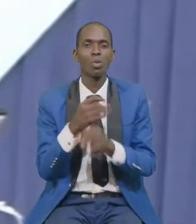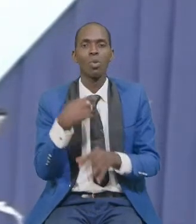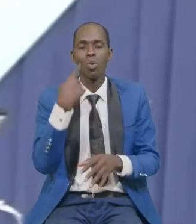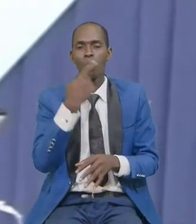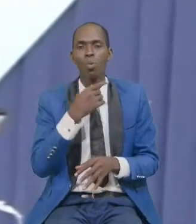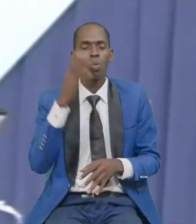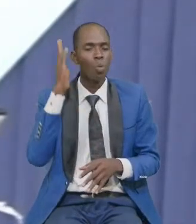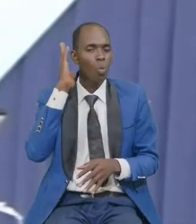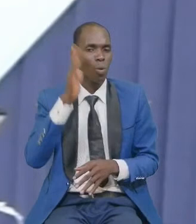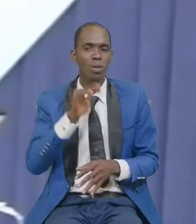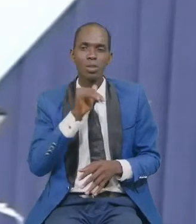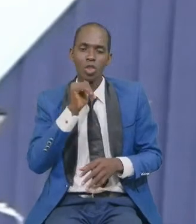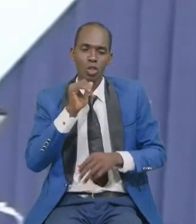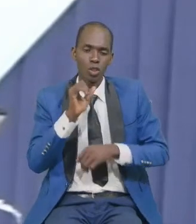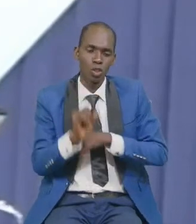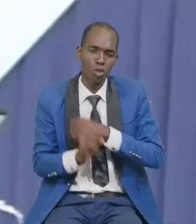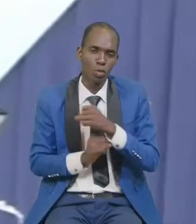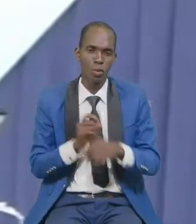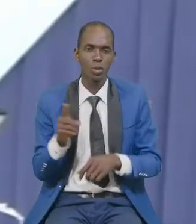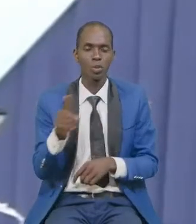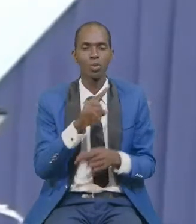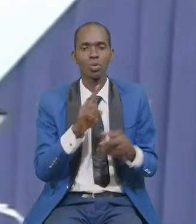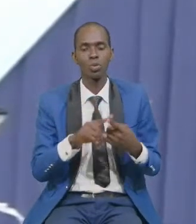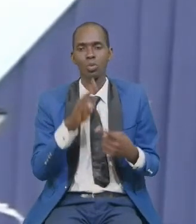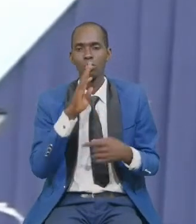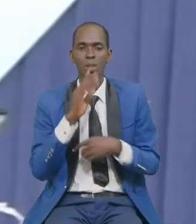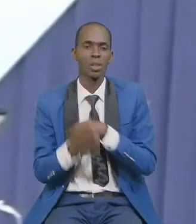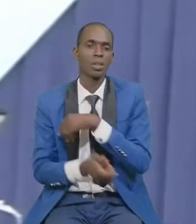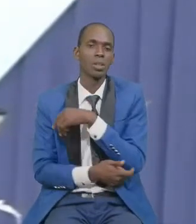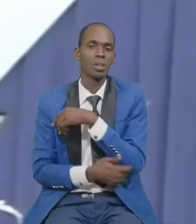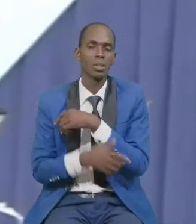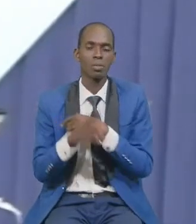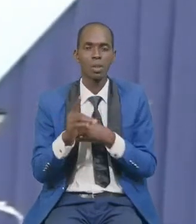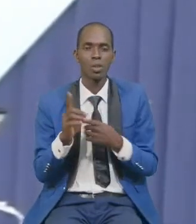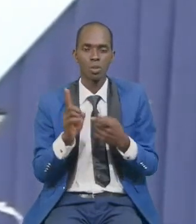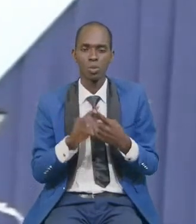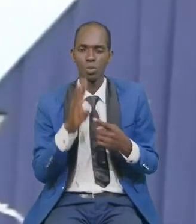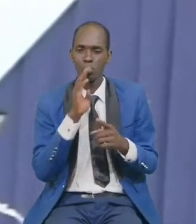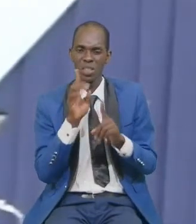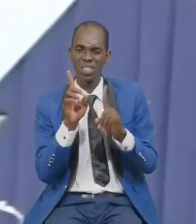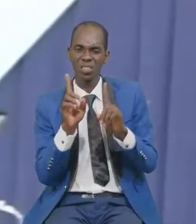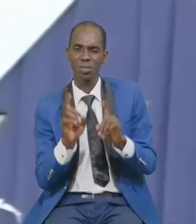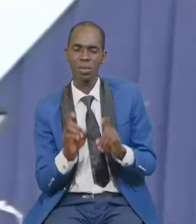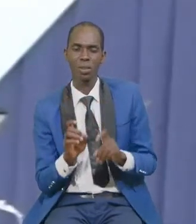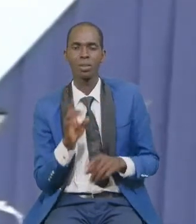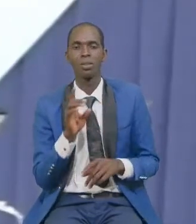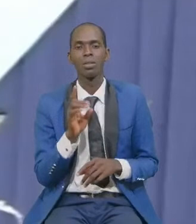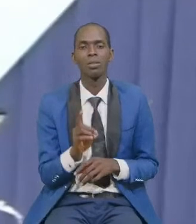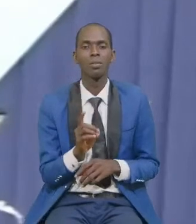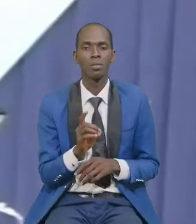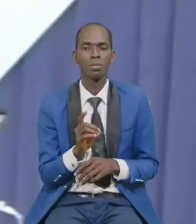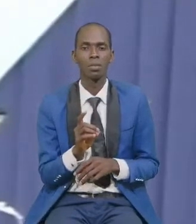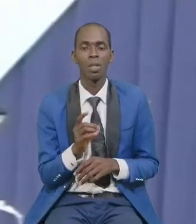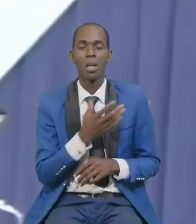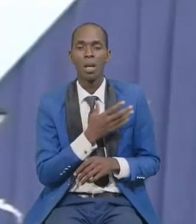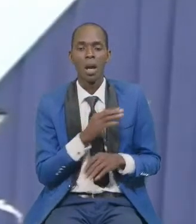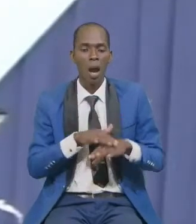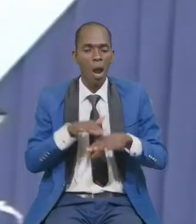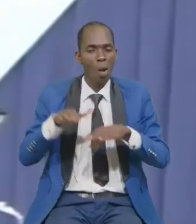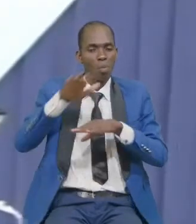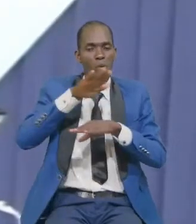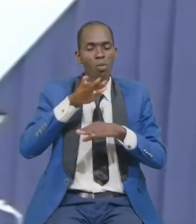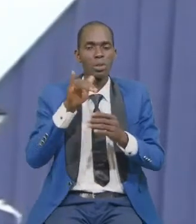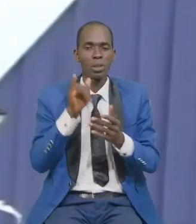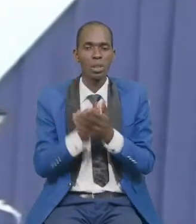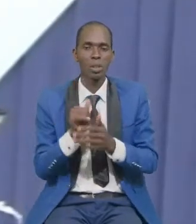not suffer you to be tempted, to be tested, to be tried, above that ye